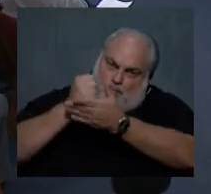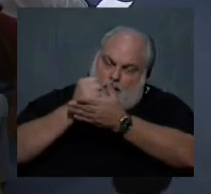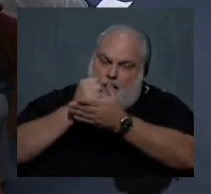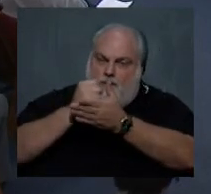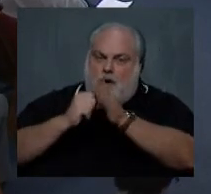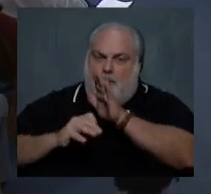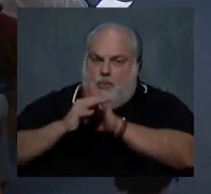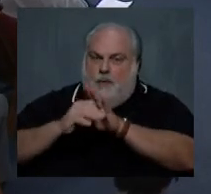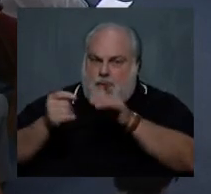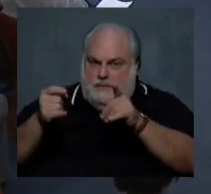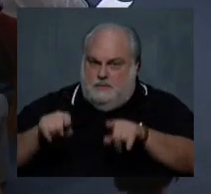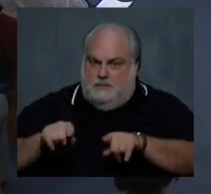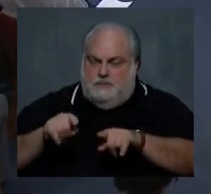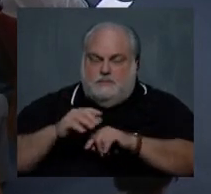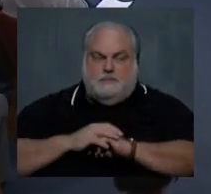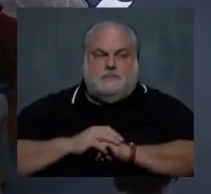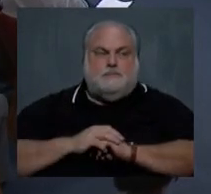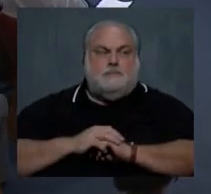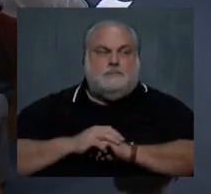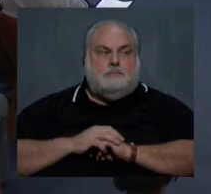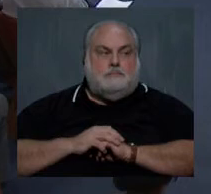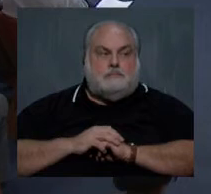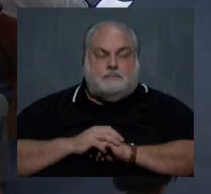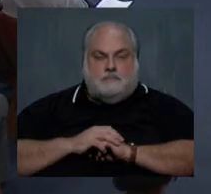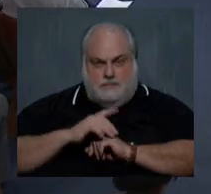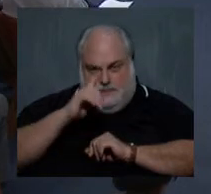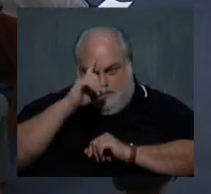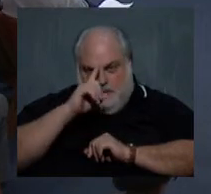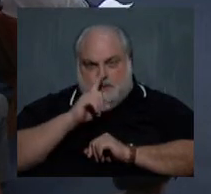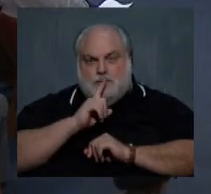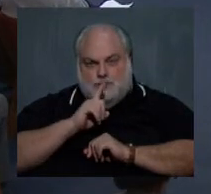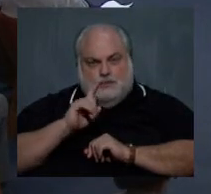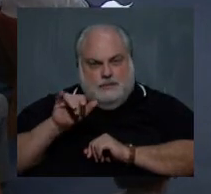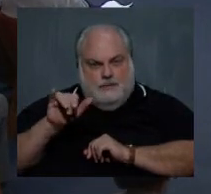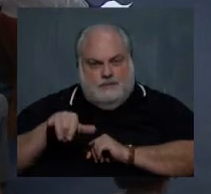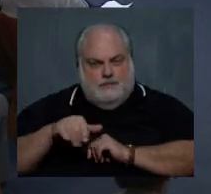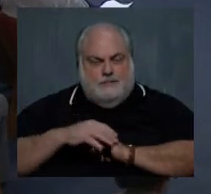occur. Okay. I'm pretty sure of that.